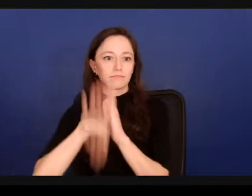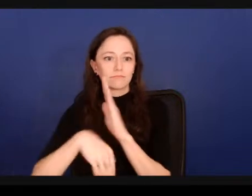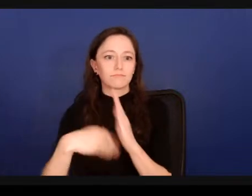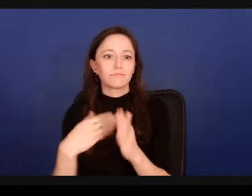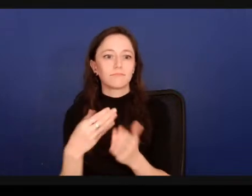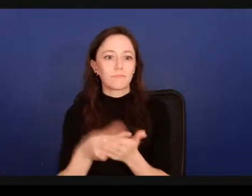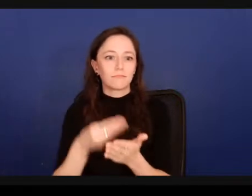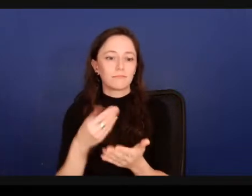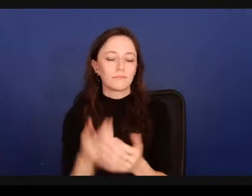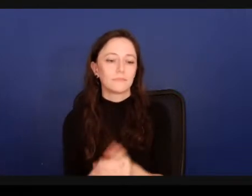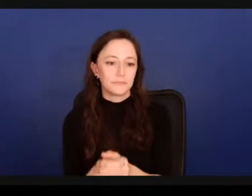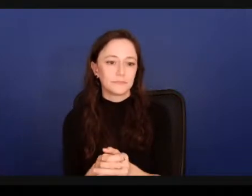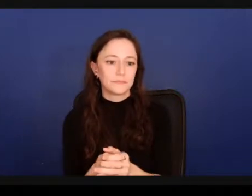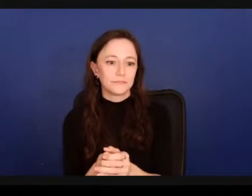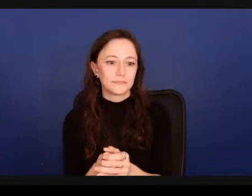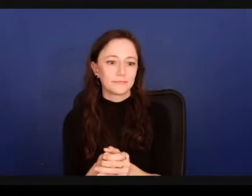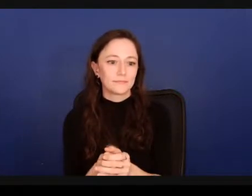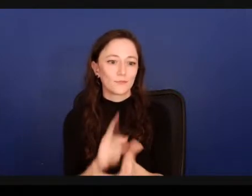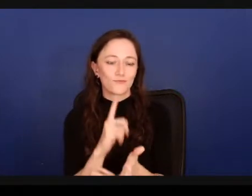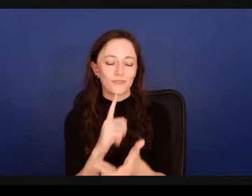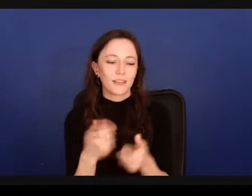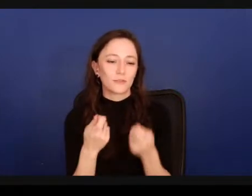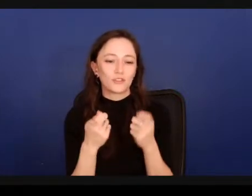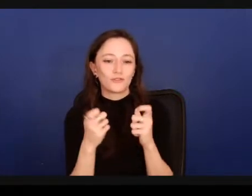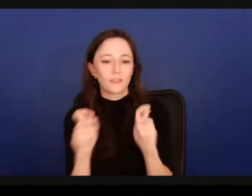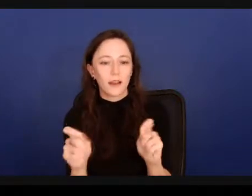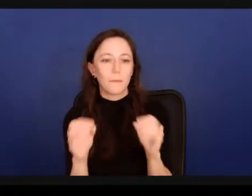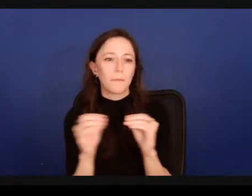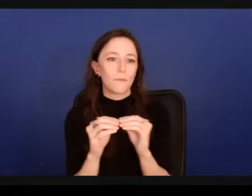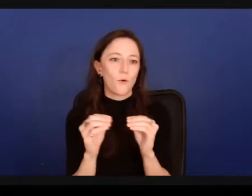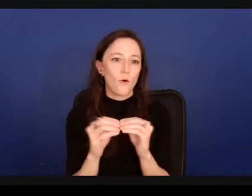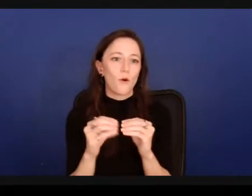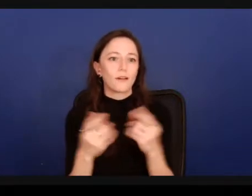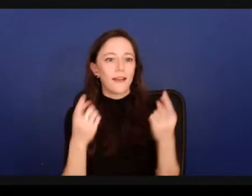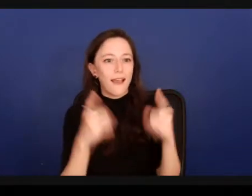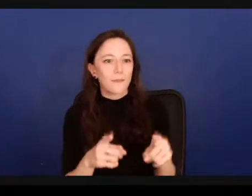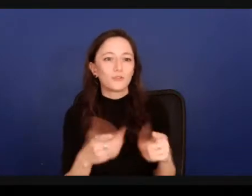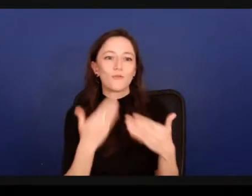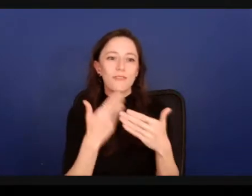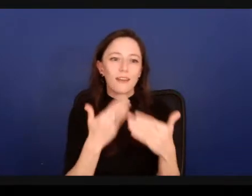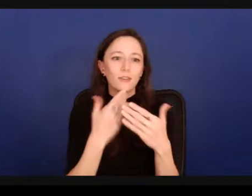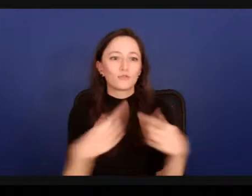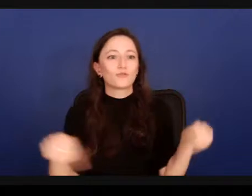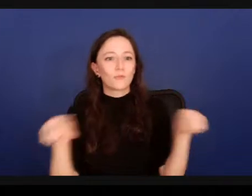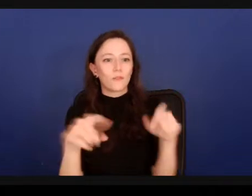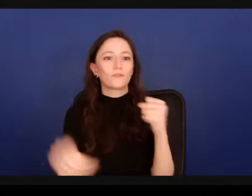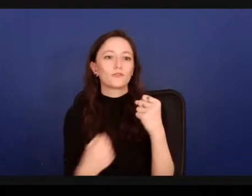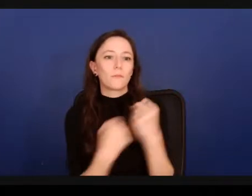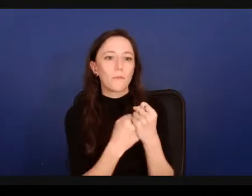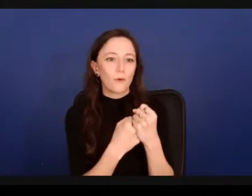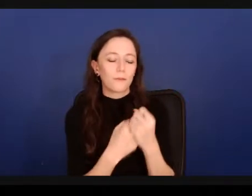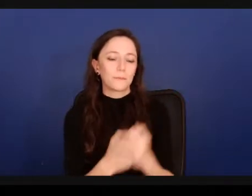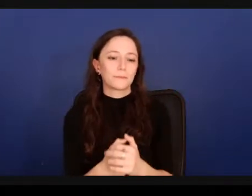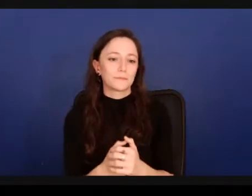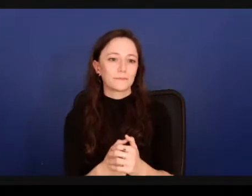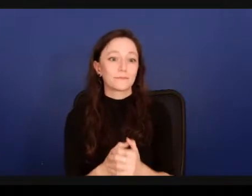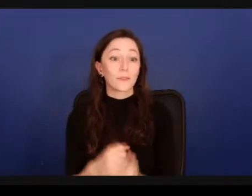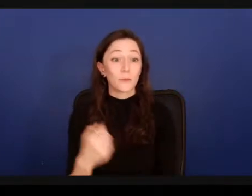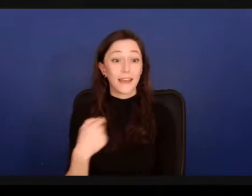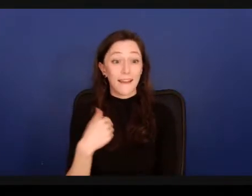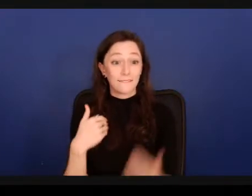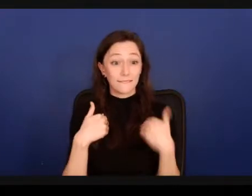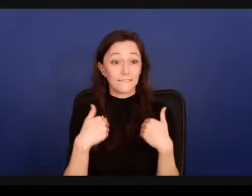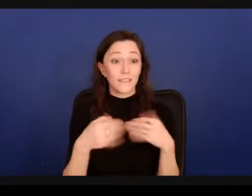we're just trying to, get this a little bit more going, and we appreciate everybody on the back end that's helping us. We have Rachel